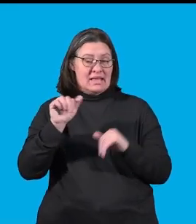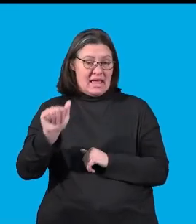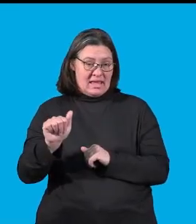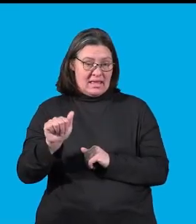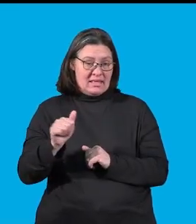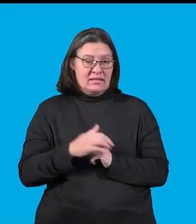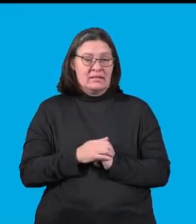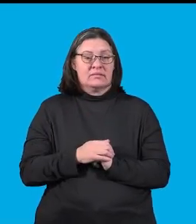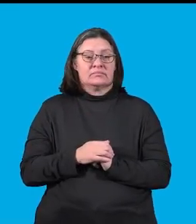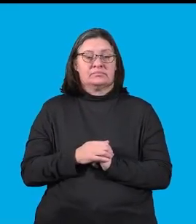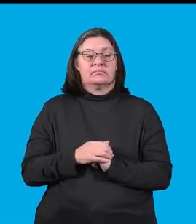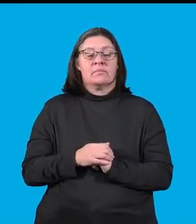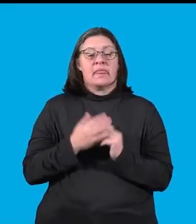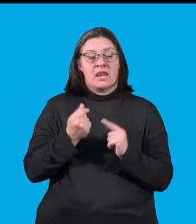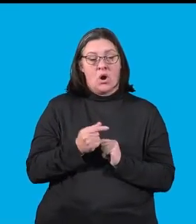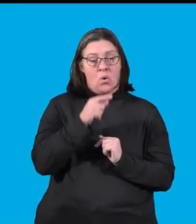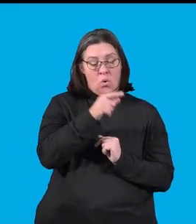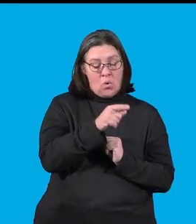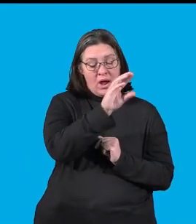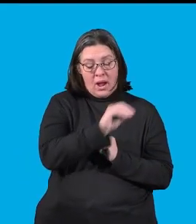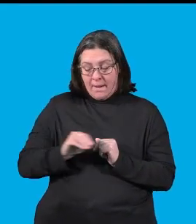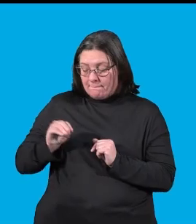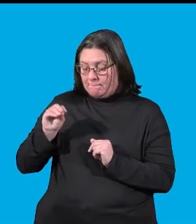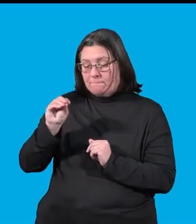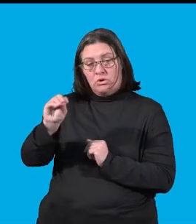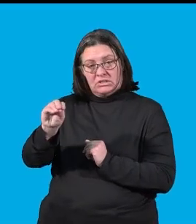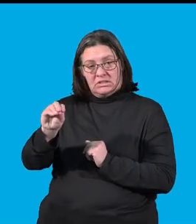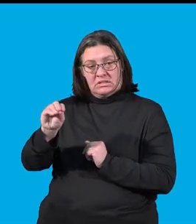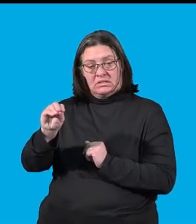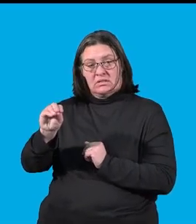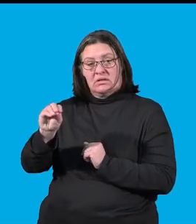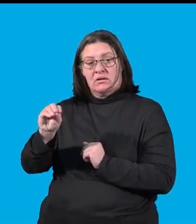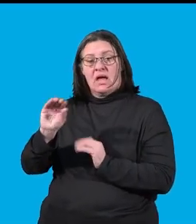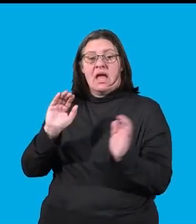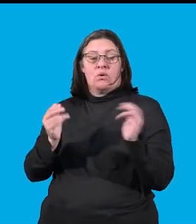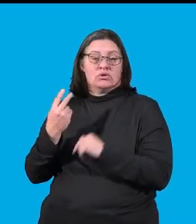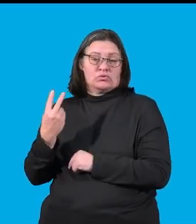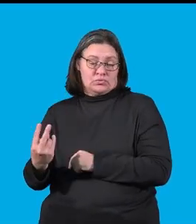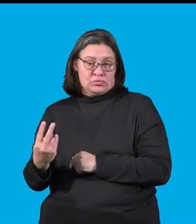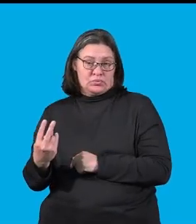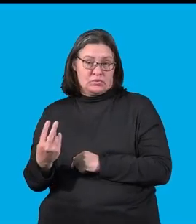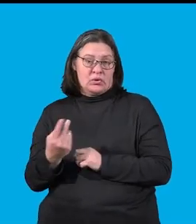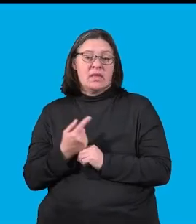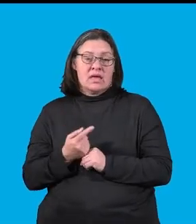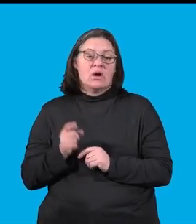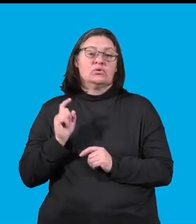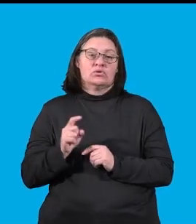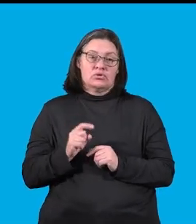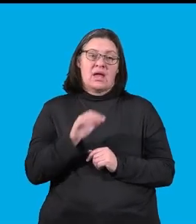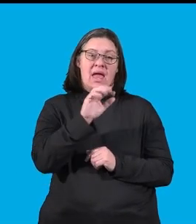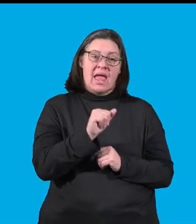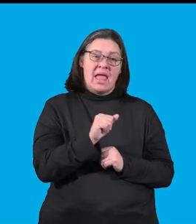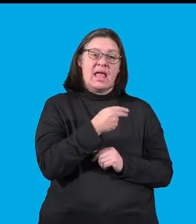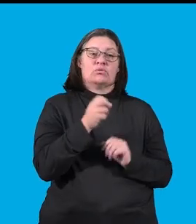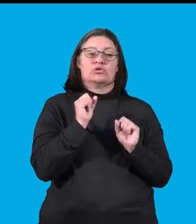36 minus 6a. That's the value we got for b. We're going to take that, substitute that into equation 2, and you